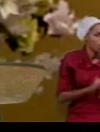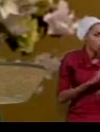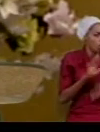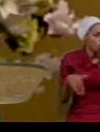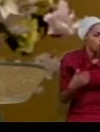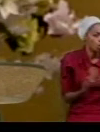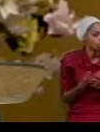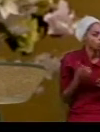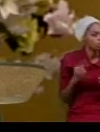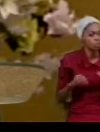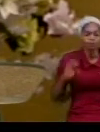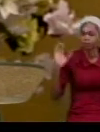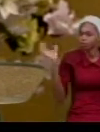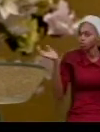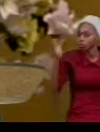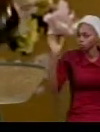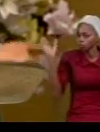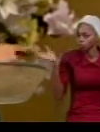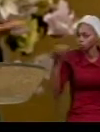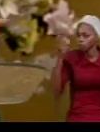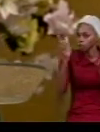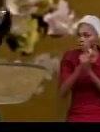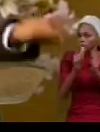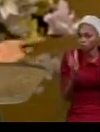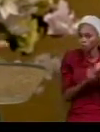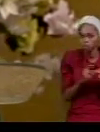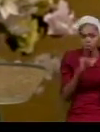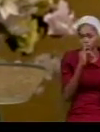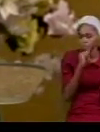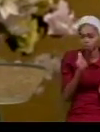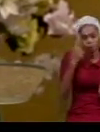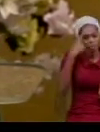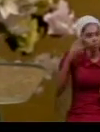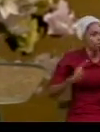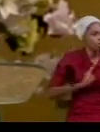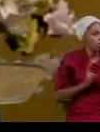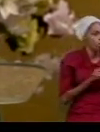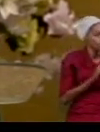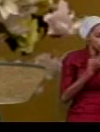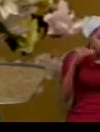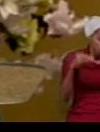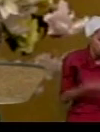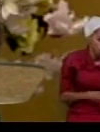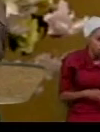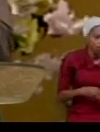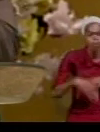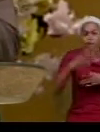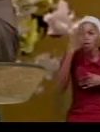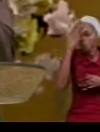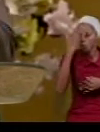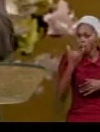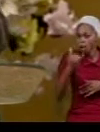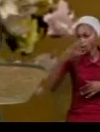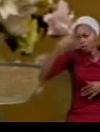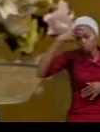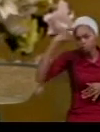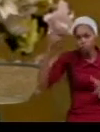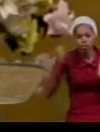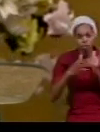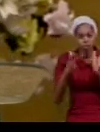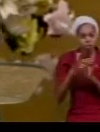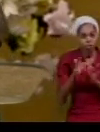are no more applicable to us. It's still the same answer, that Jesus Christ has broken the wall of